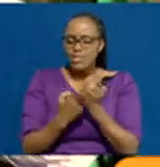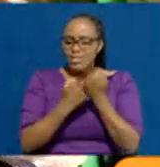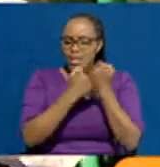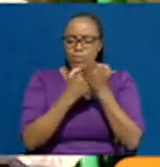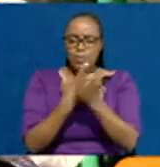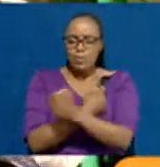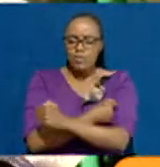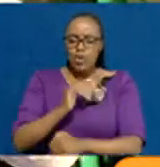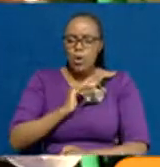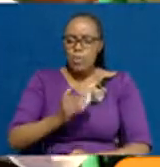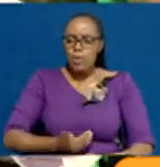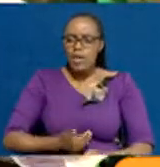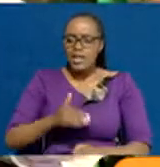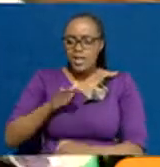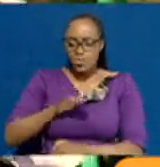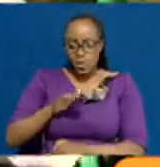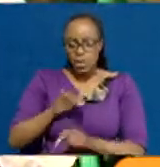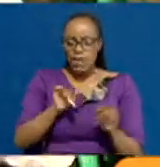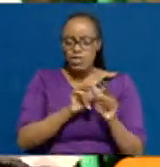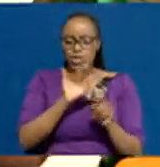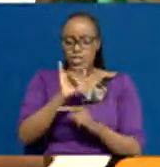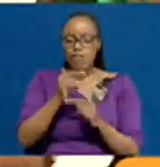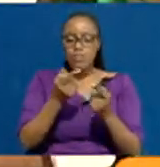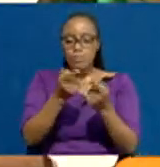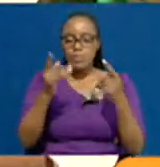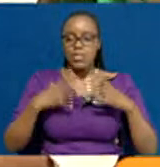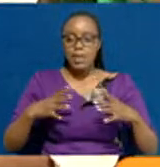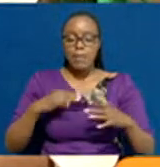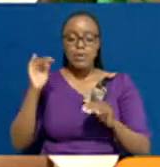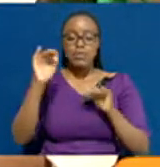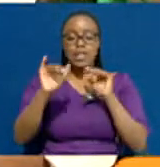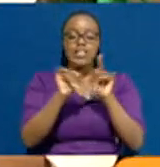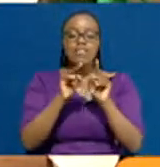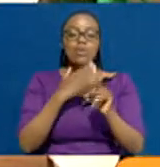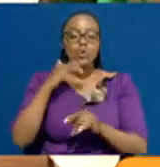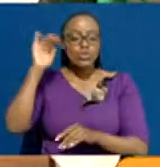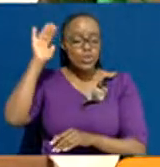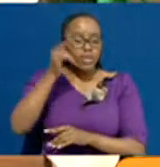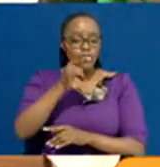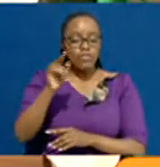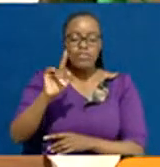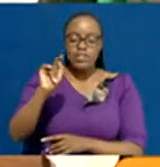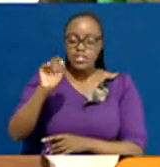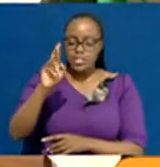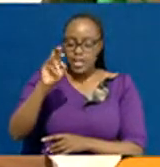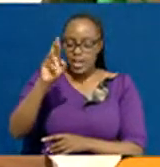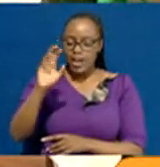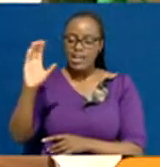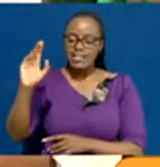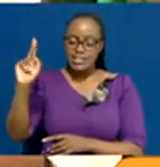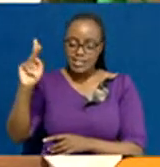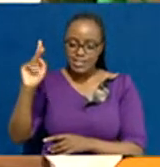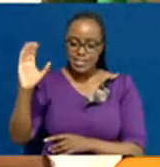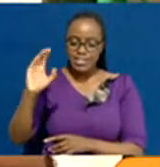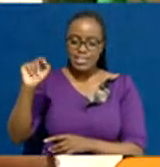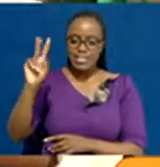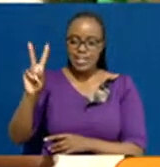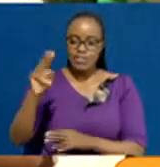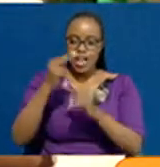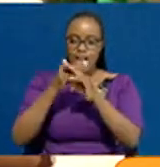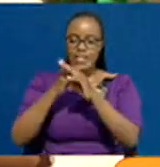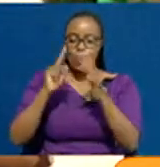for pregnant women? All those questions will come from the audience to them. We'd also like to hear from you at Trevor Mbidi at Citizen TV Kenya. Use the